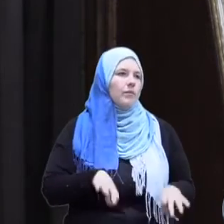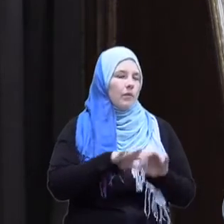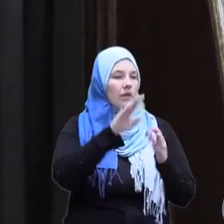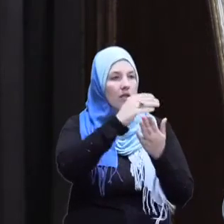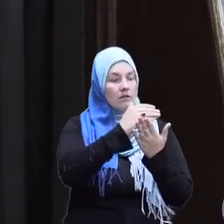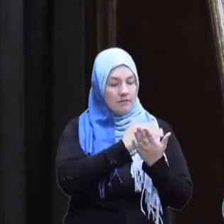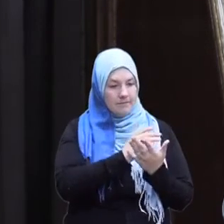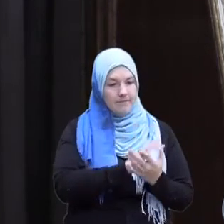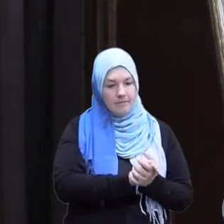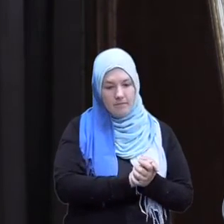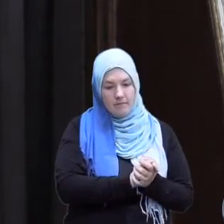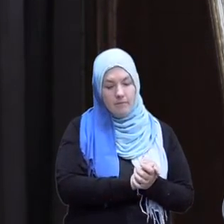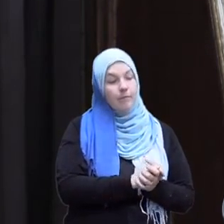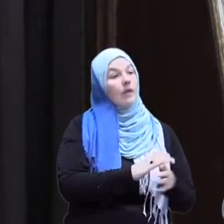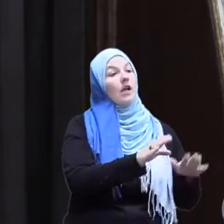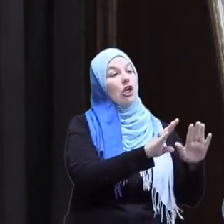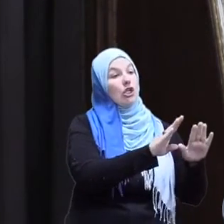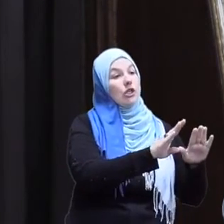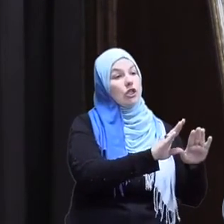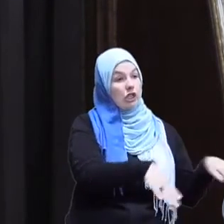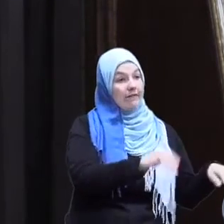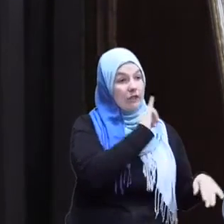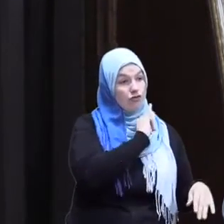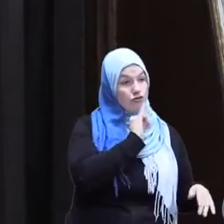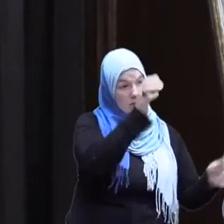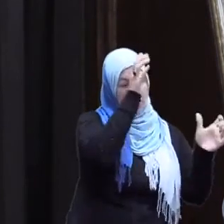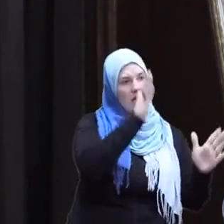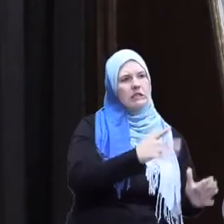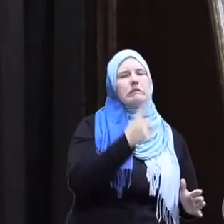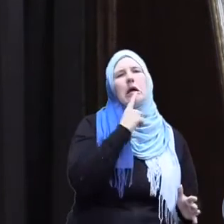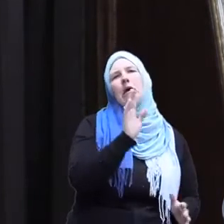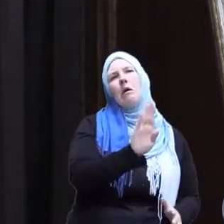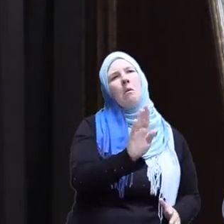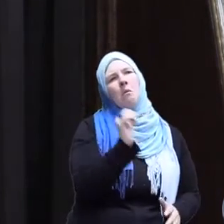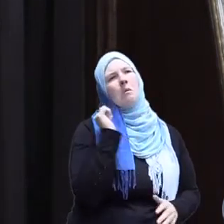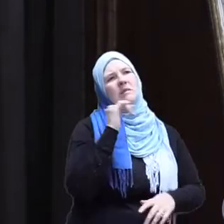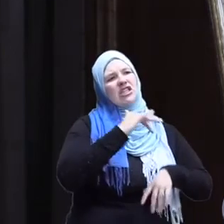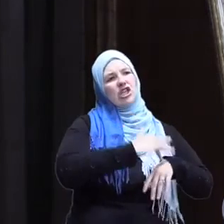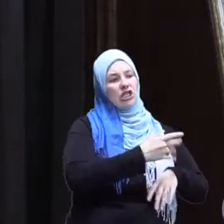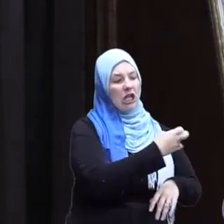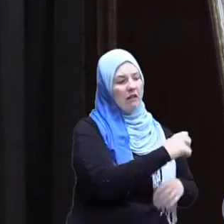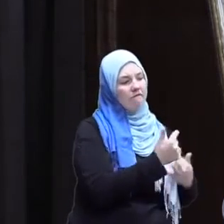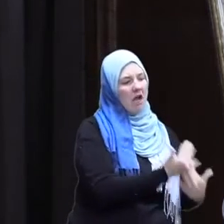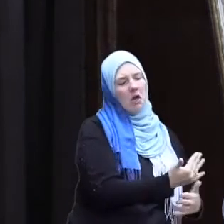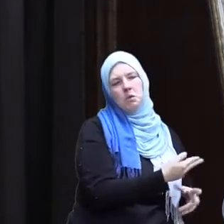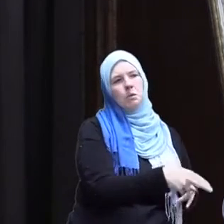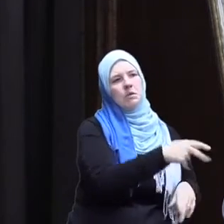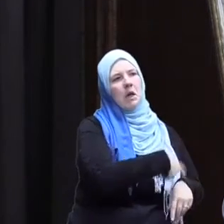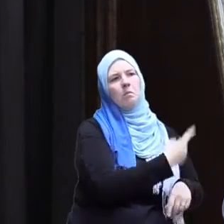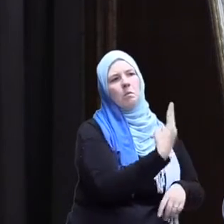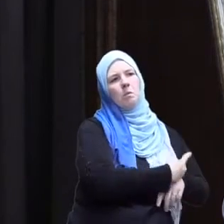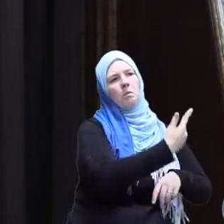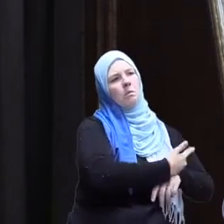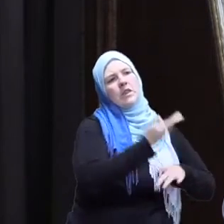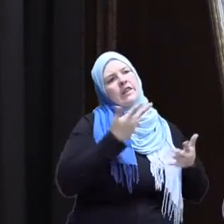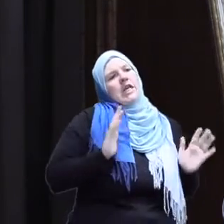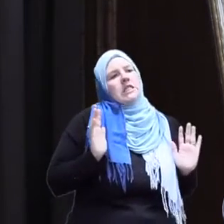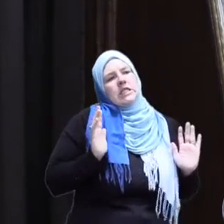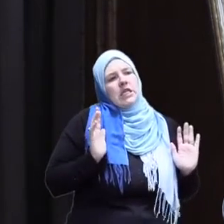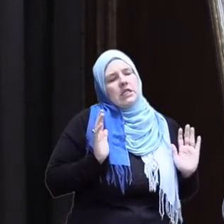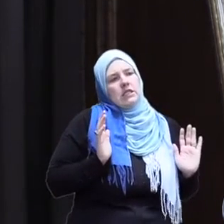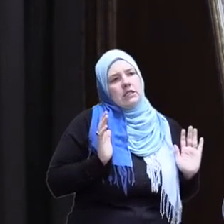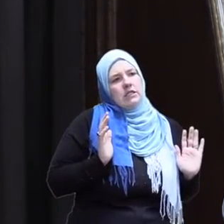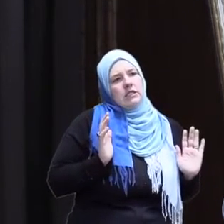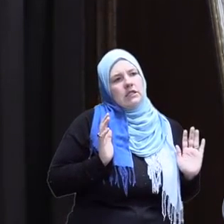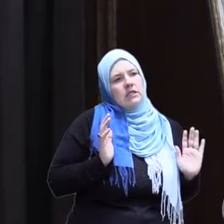we will not be touched by fire except for a few days. Say, Allah subhanahu wa ta'ala tells Prophet Muhammad,